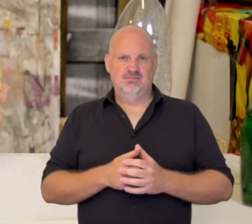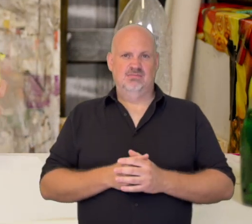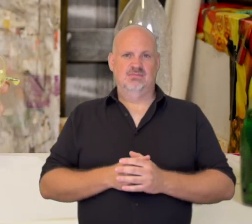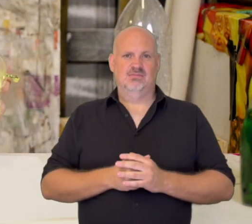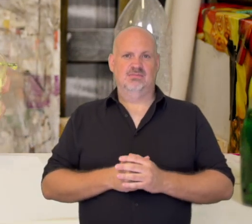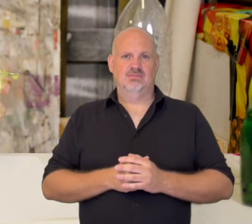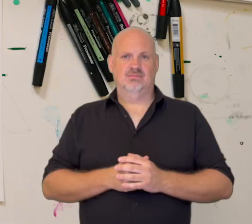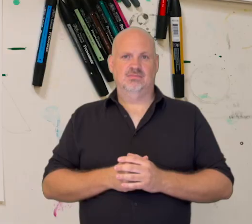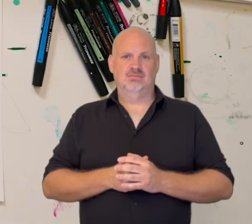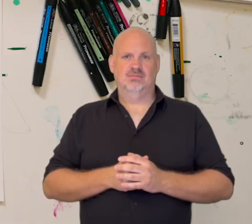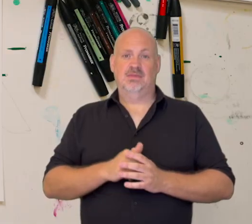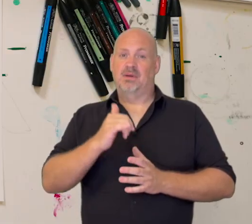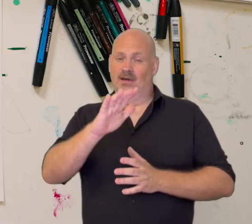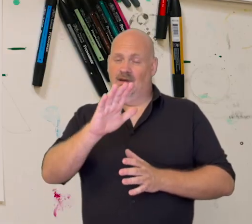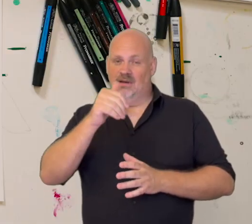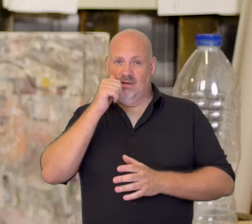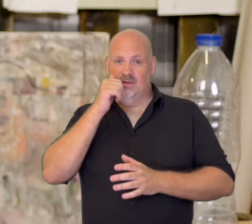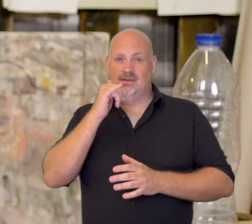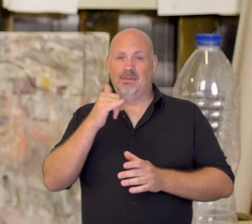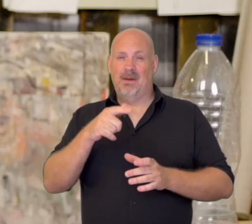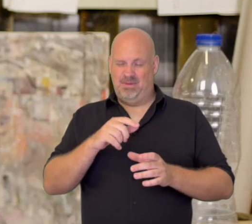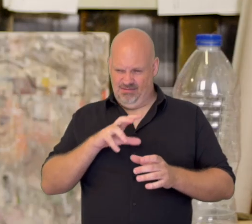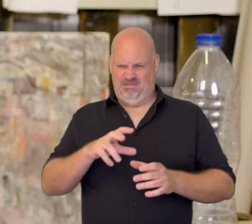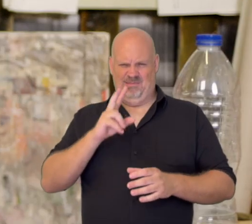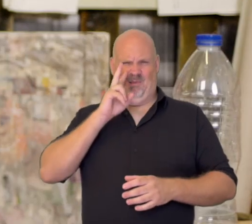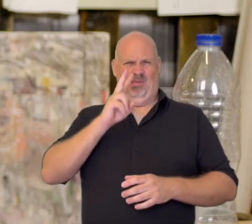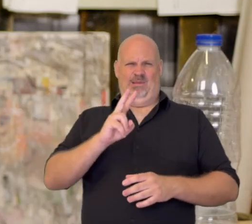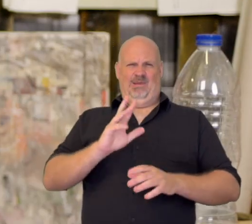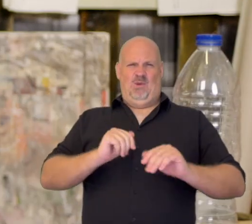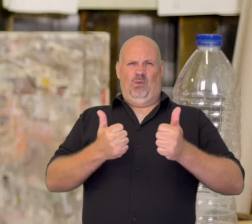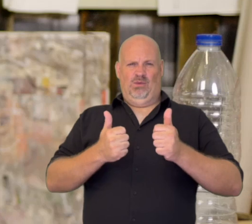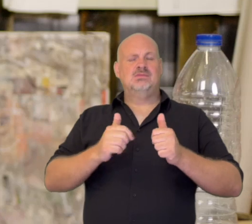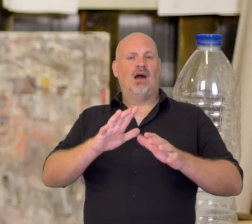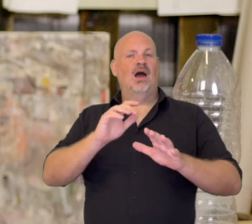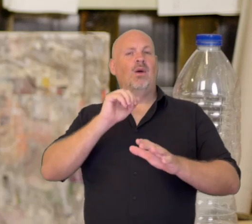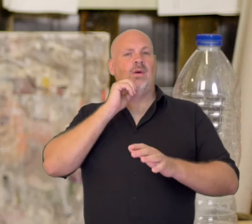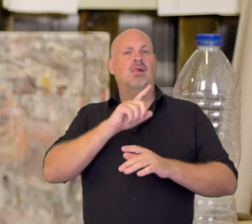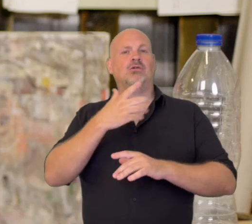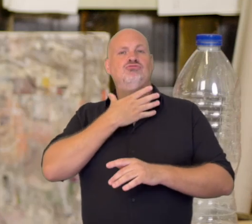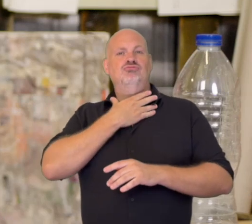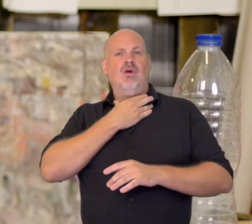Be aware that there might be some that come out that don't look great to start with, but they will dry and they will leave